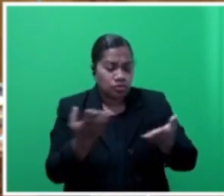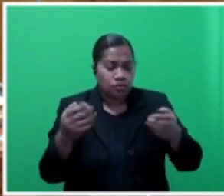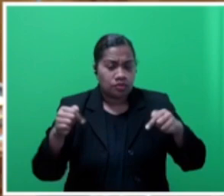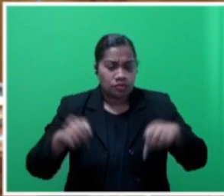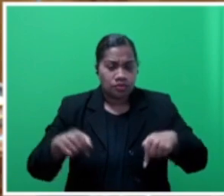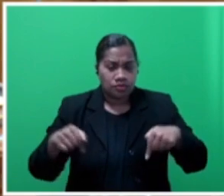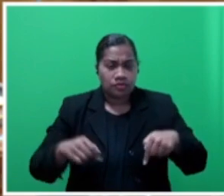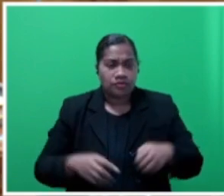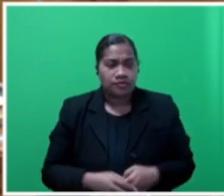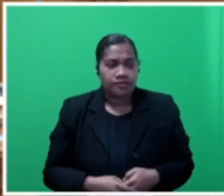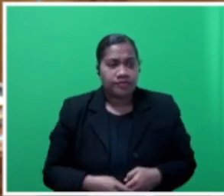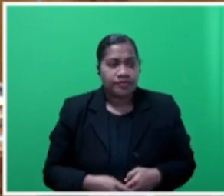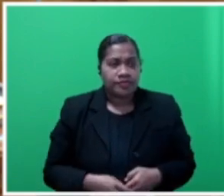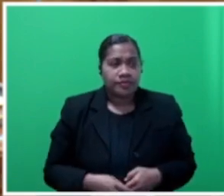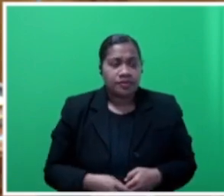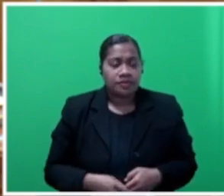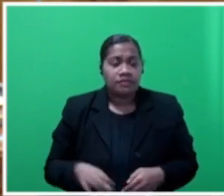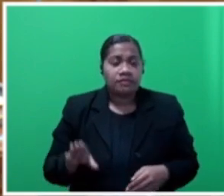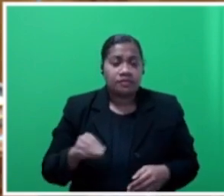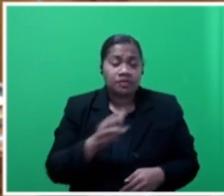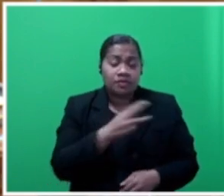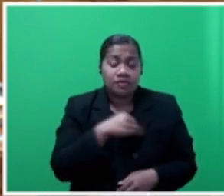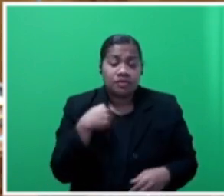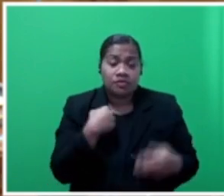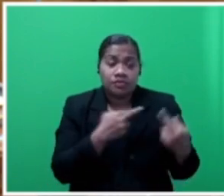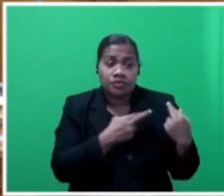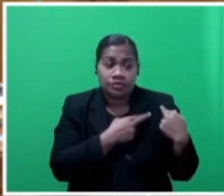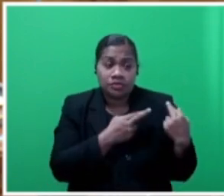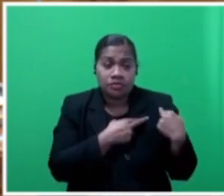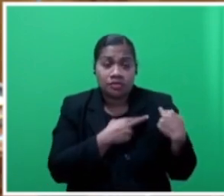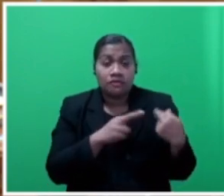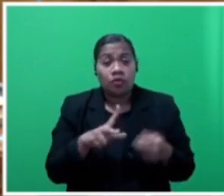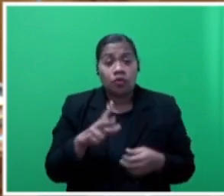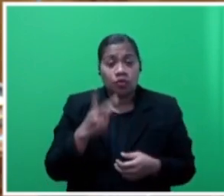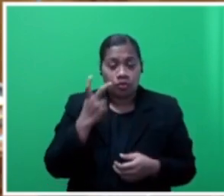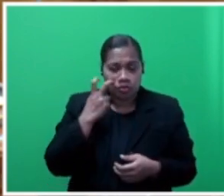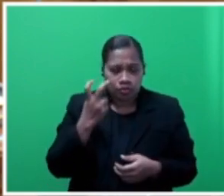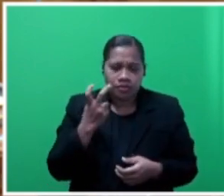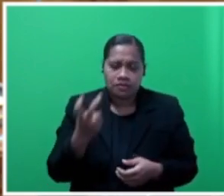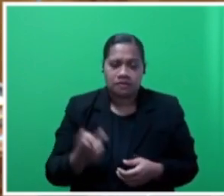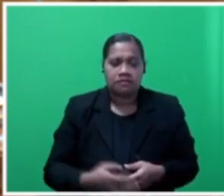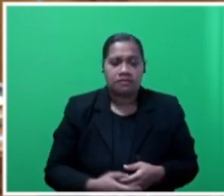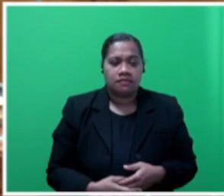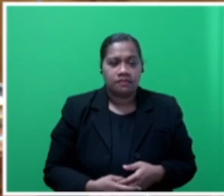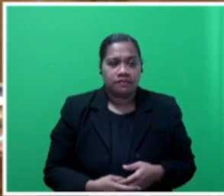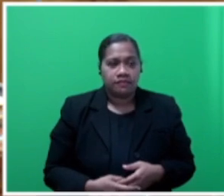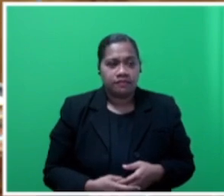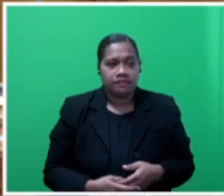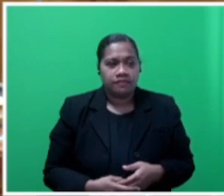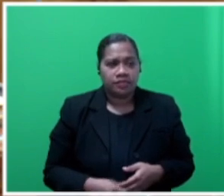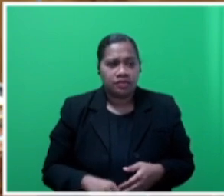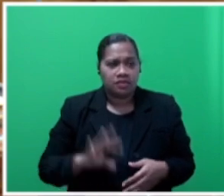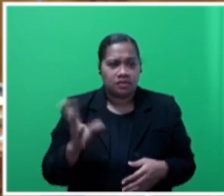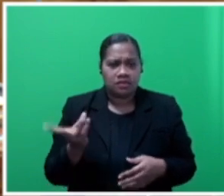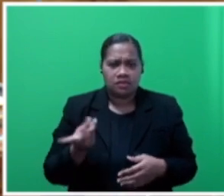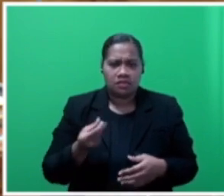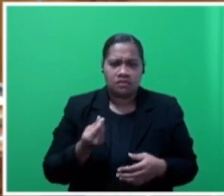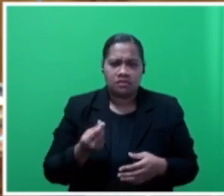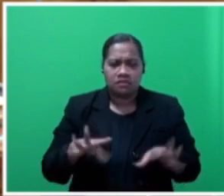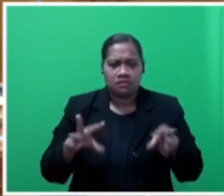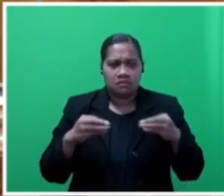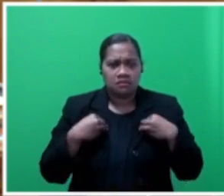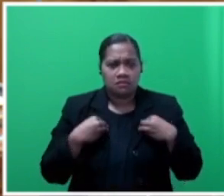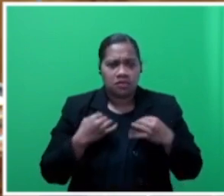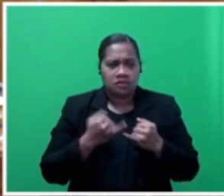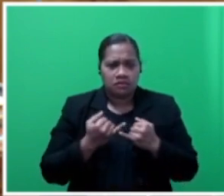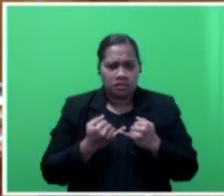by the Honorable Minister responsible for tourism, that they've been getting very good